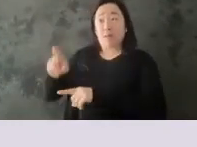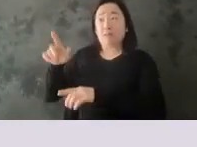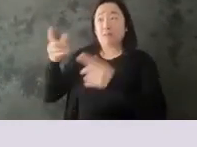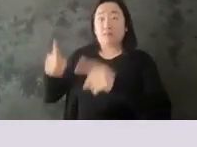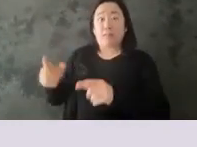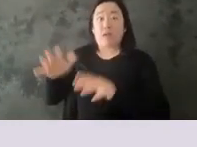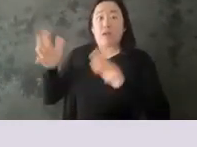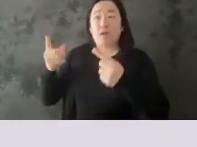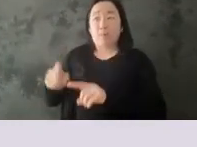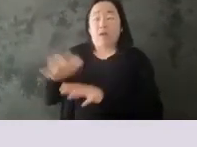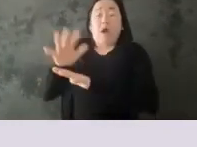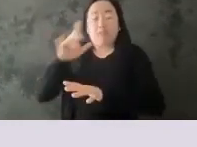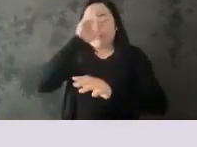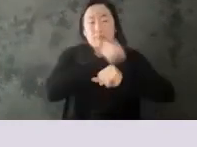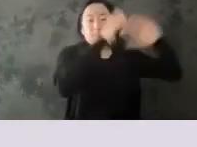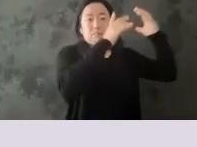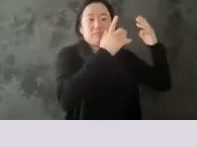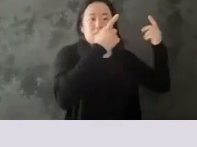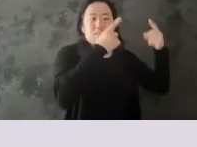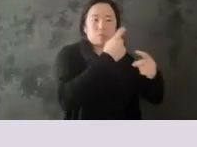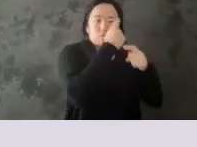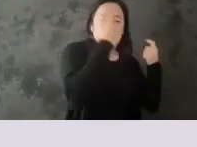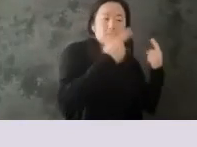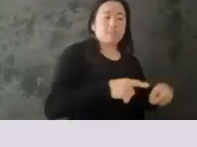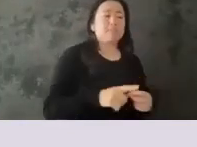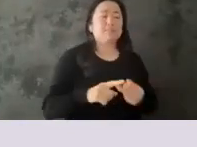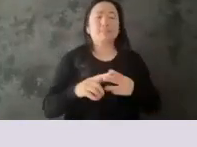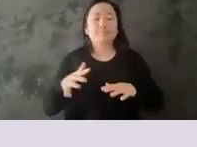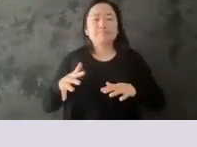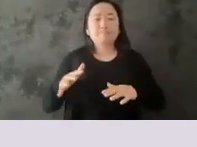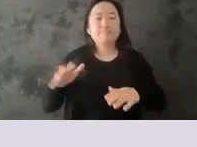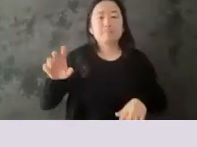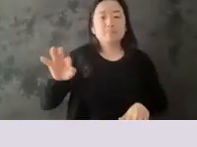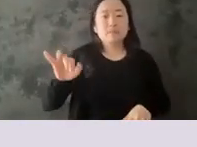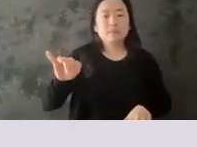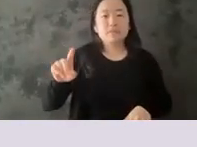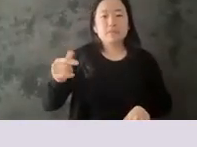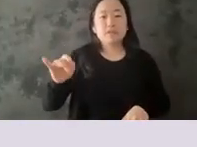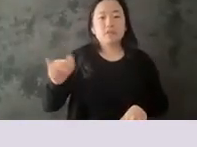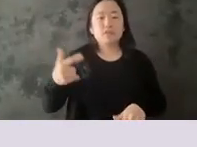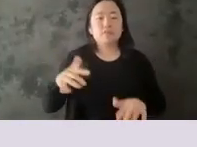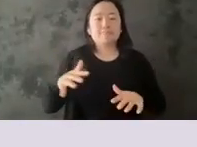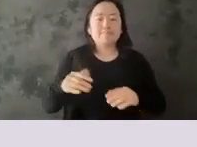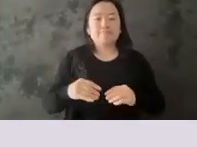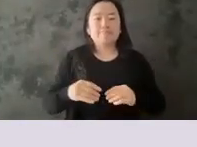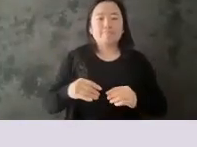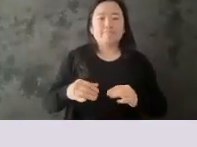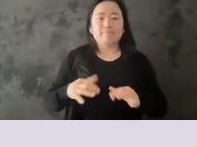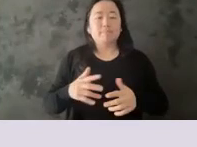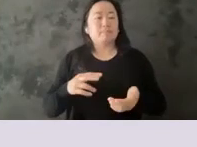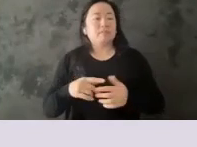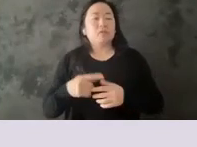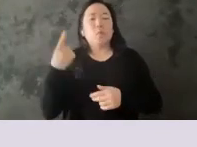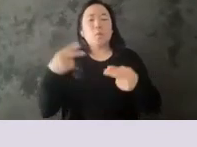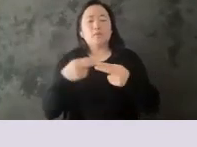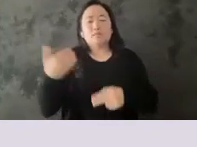that trauma. Fidgeting a lot. One of the earlier slides mentioned that trauma can sometimes lead to just not being able to concentrate.